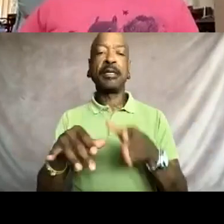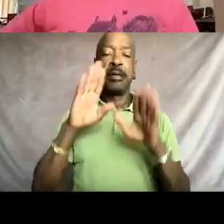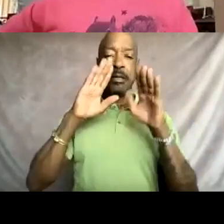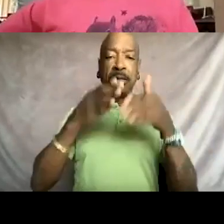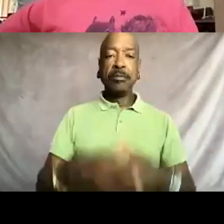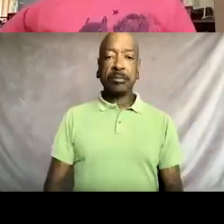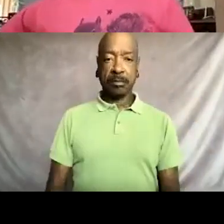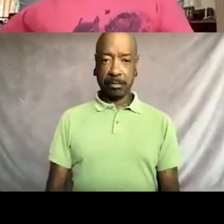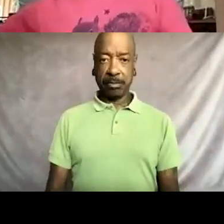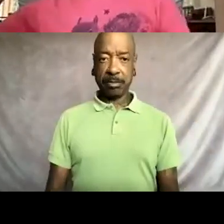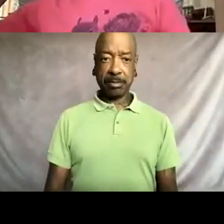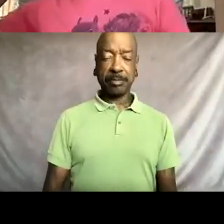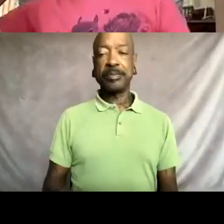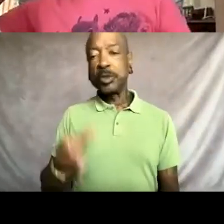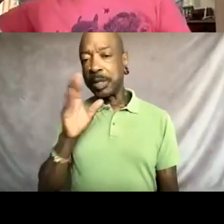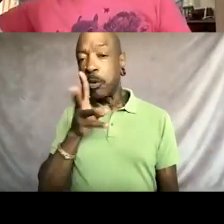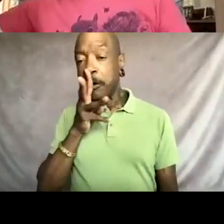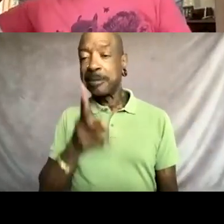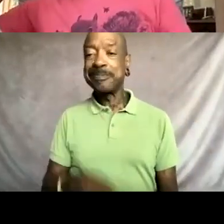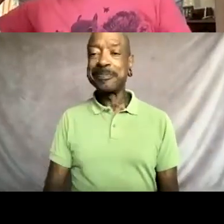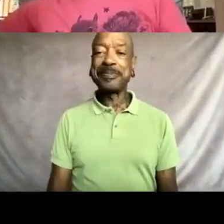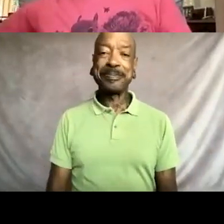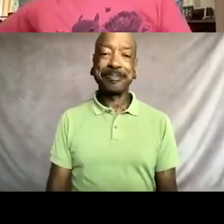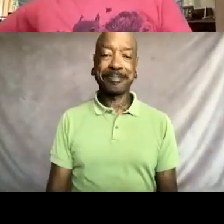and take a sip of water.